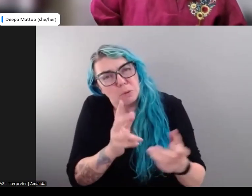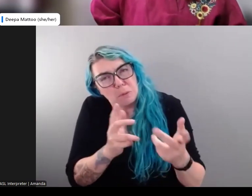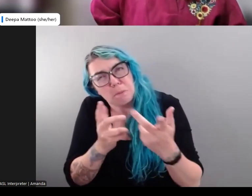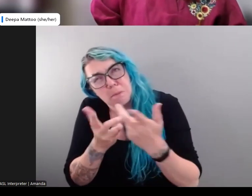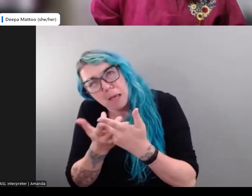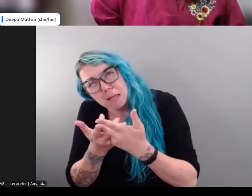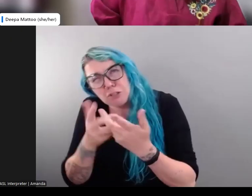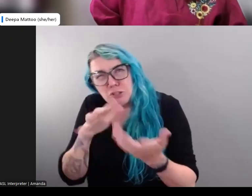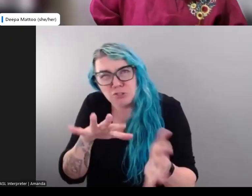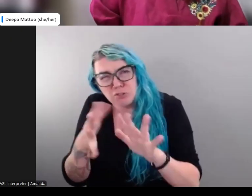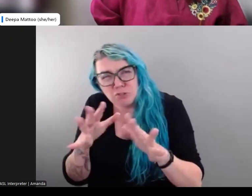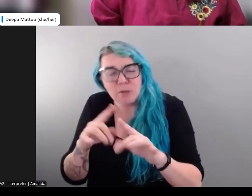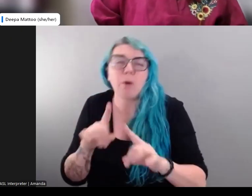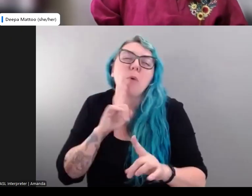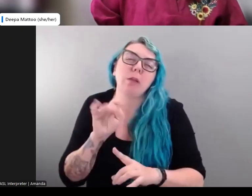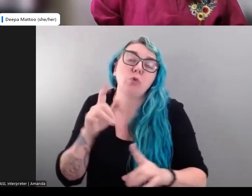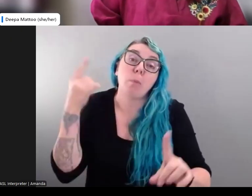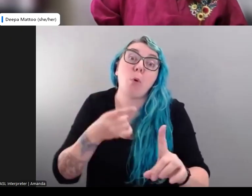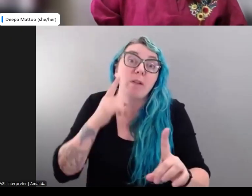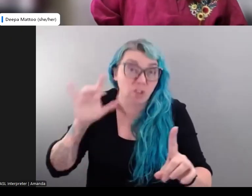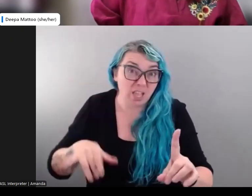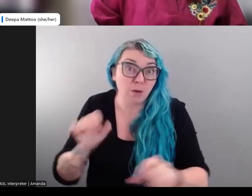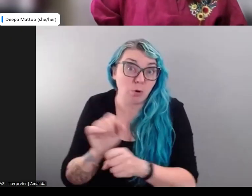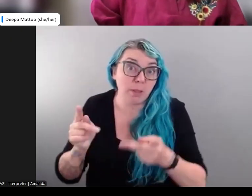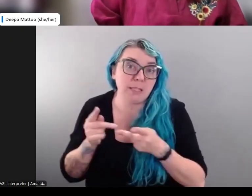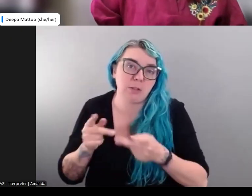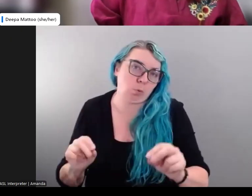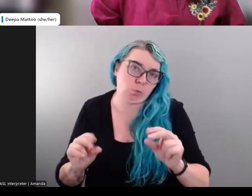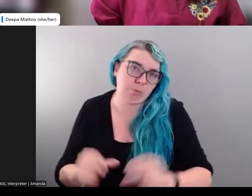um, population. And it's the universality of it that